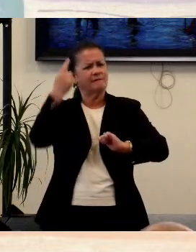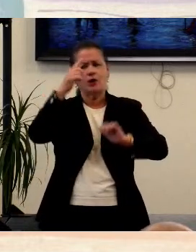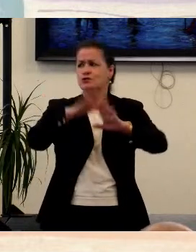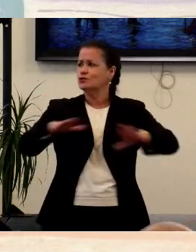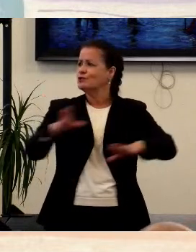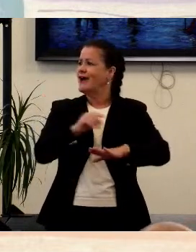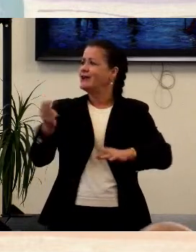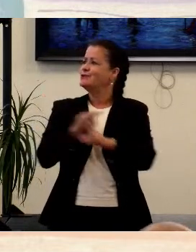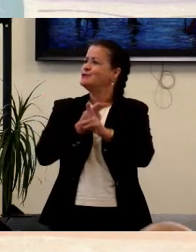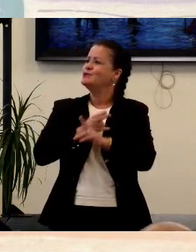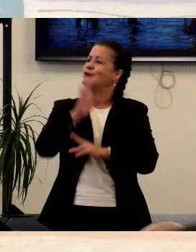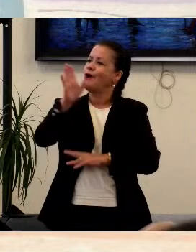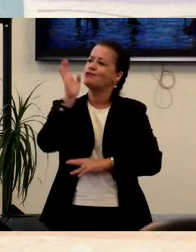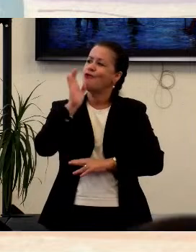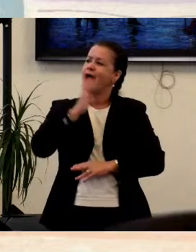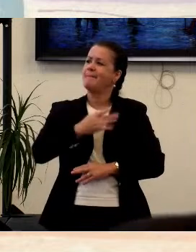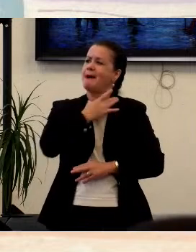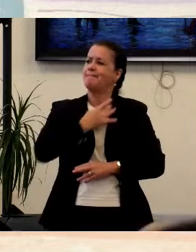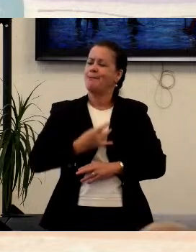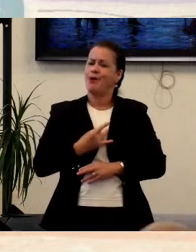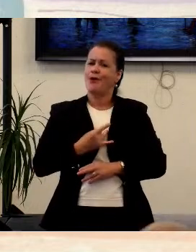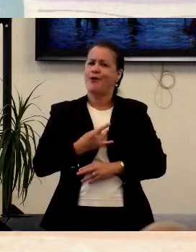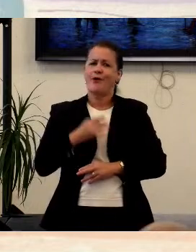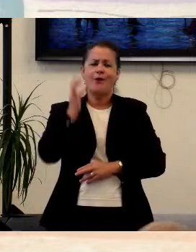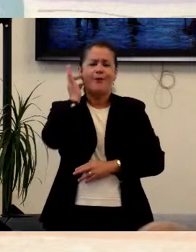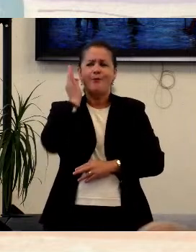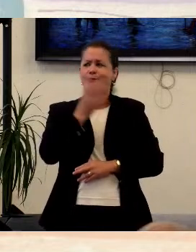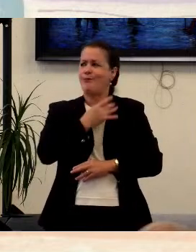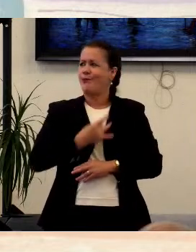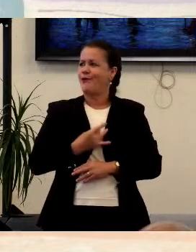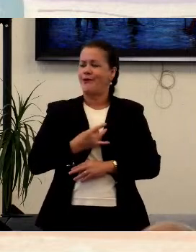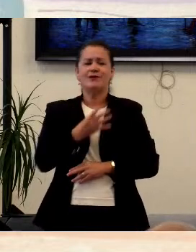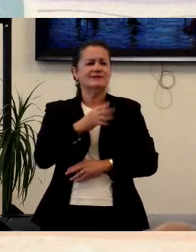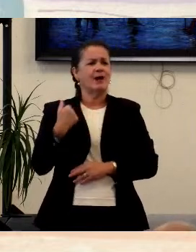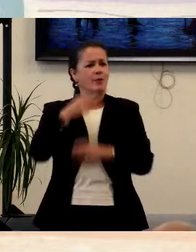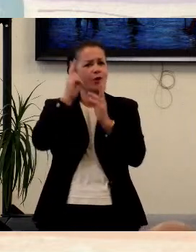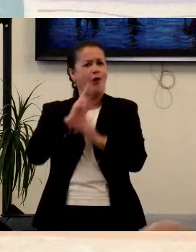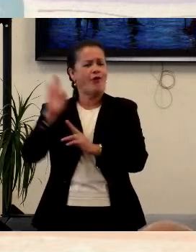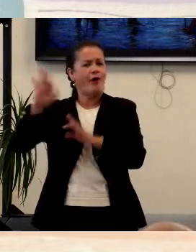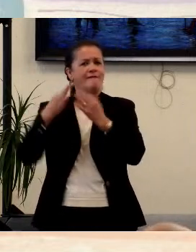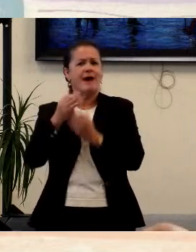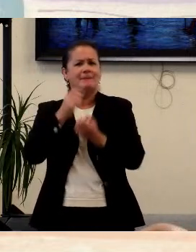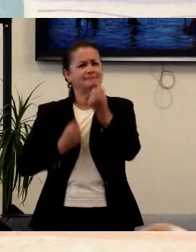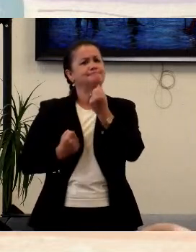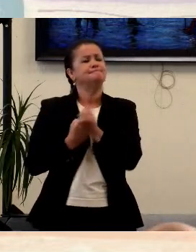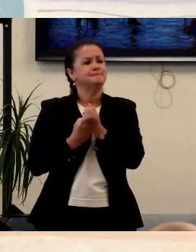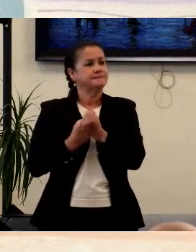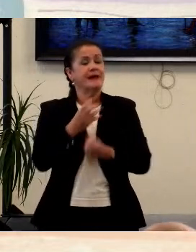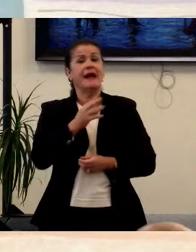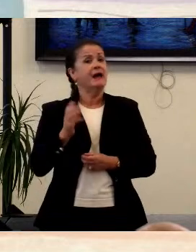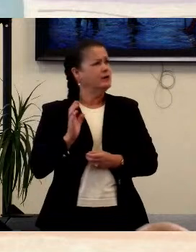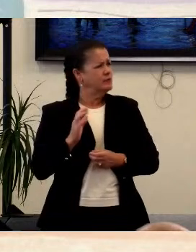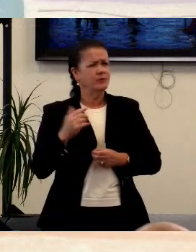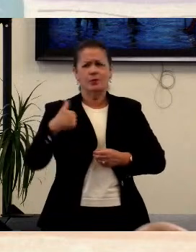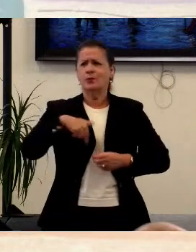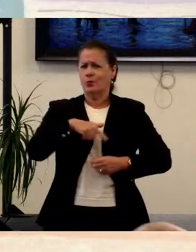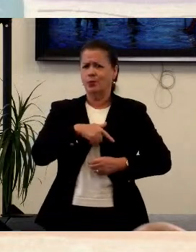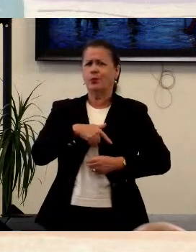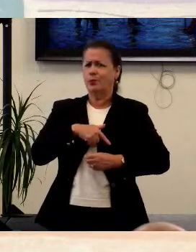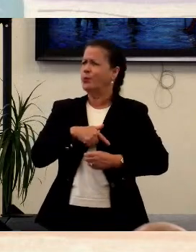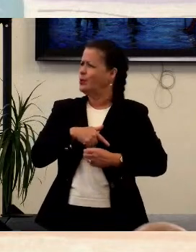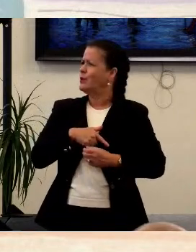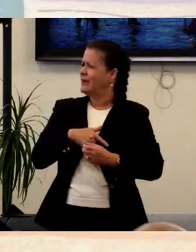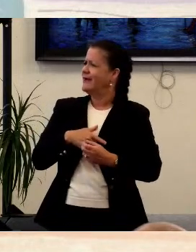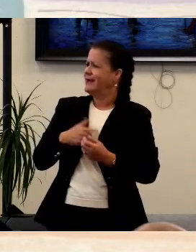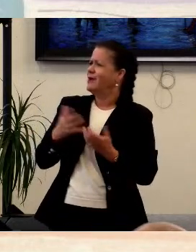honor Emily and the family of artists that she represents. And actually, we do thank Baby Shep. He was important in this because